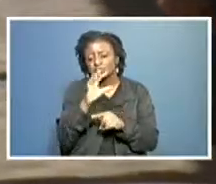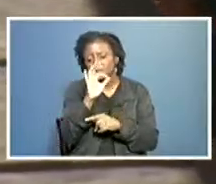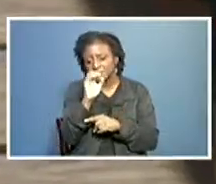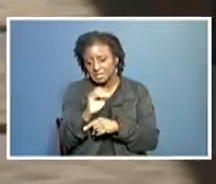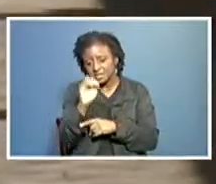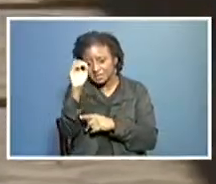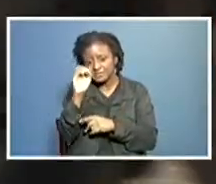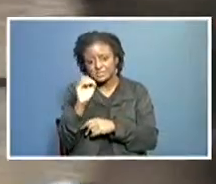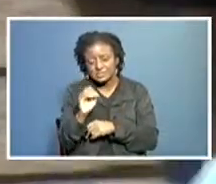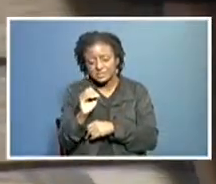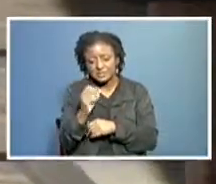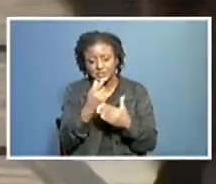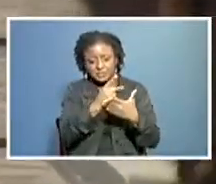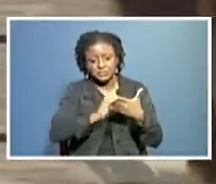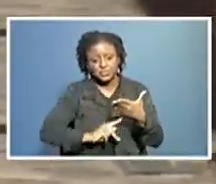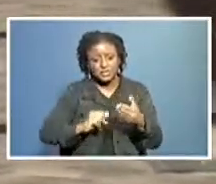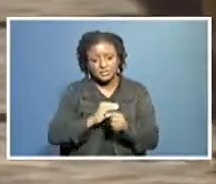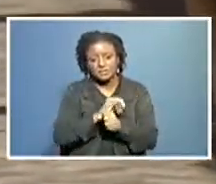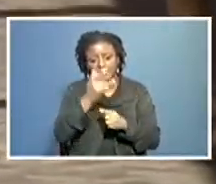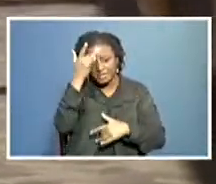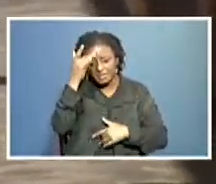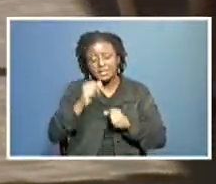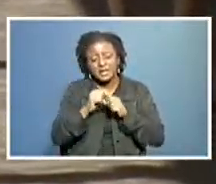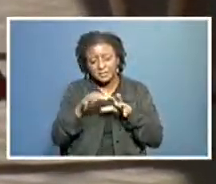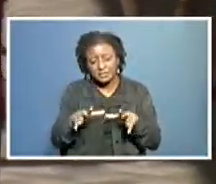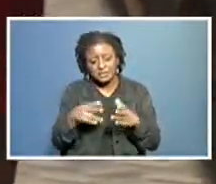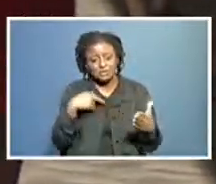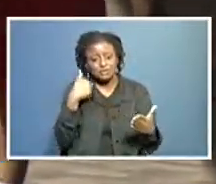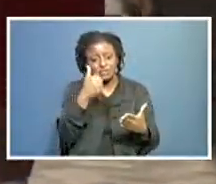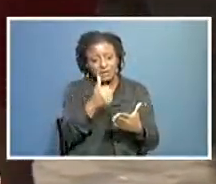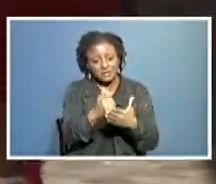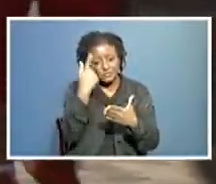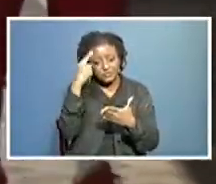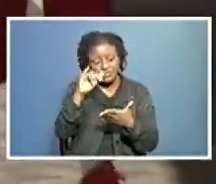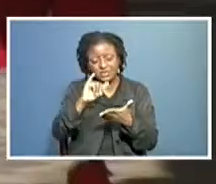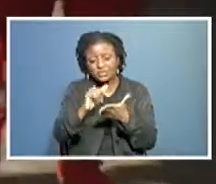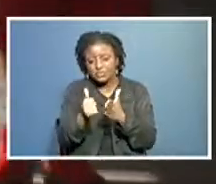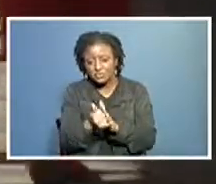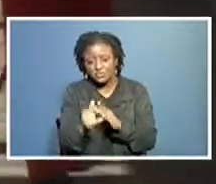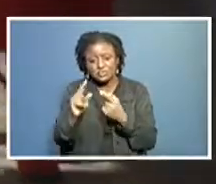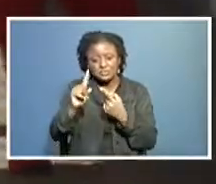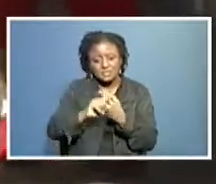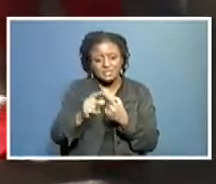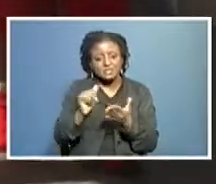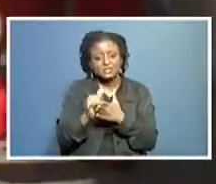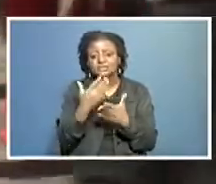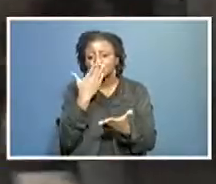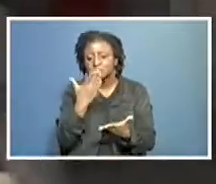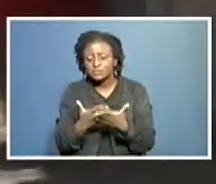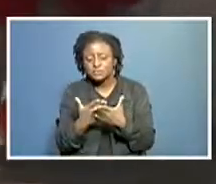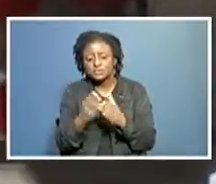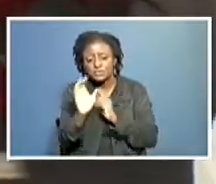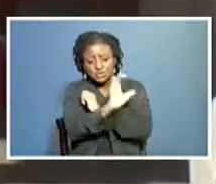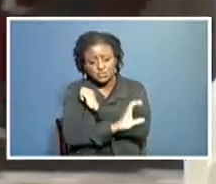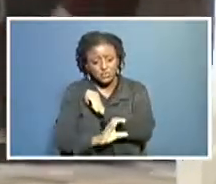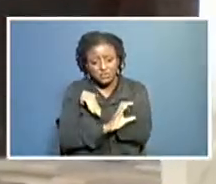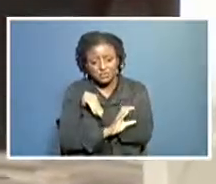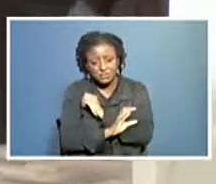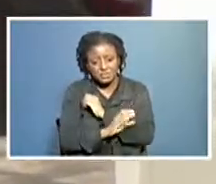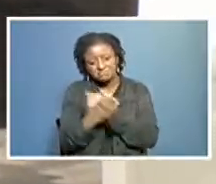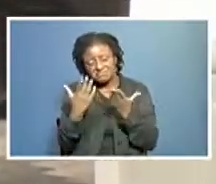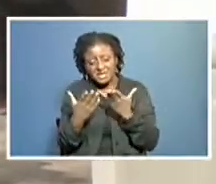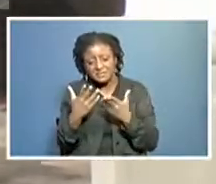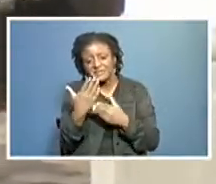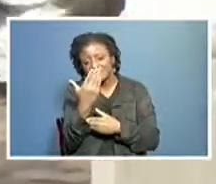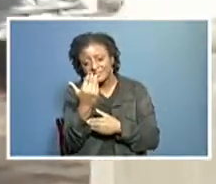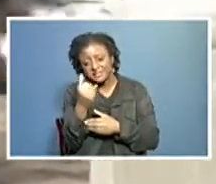level arrivals for those months. So we think that's very good. The Caribbean is tracking maybe 15%